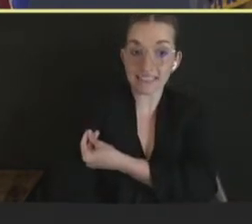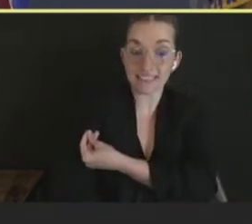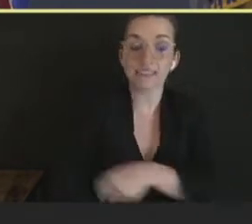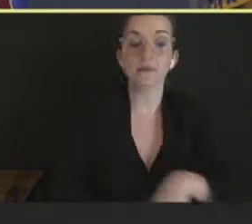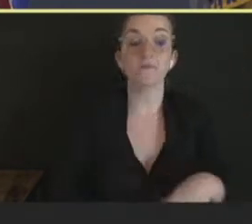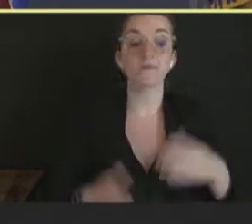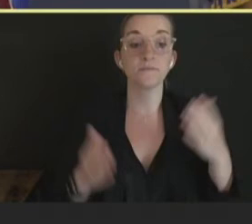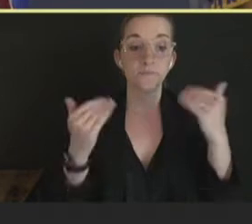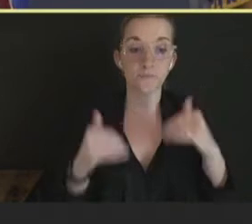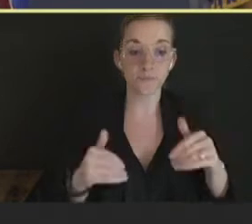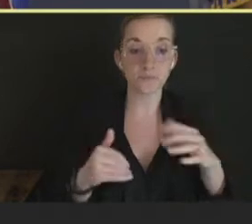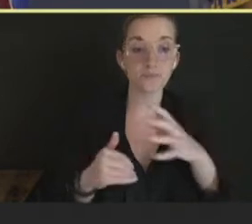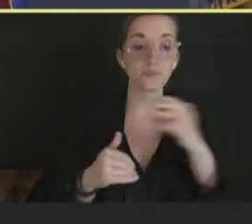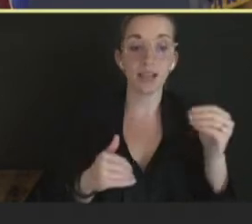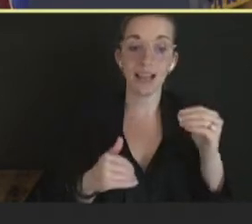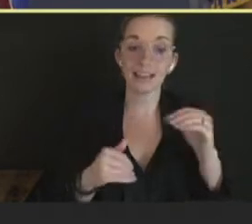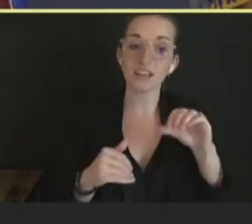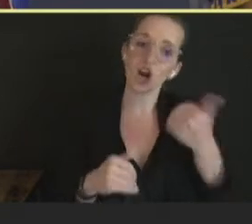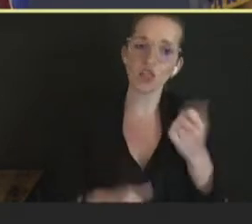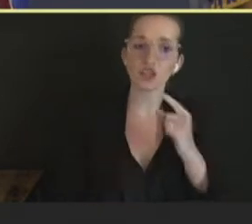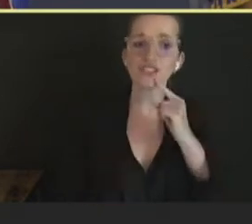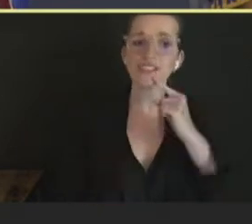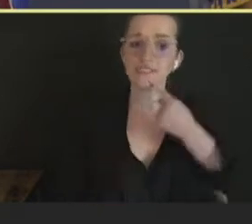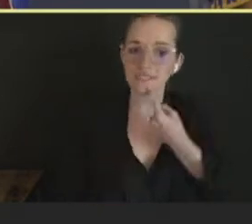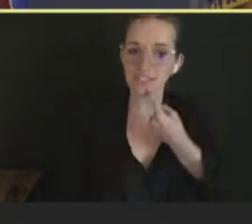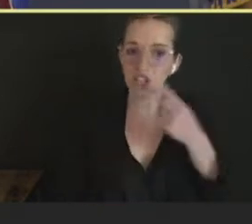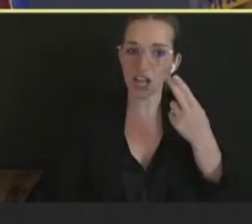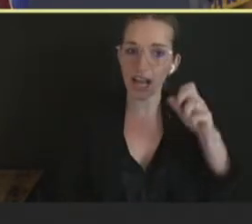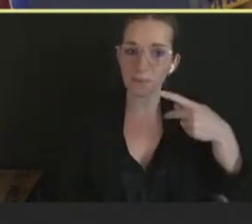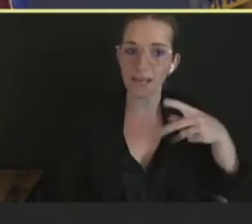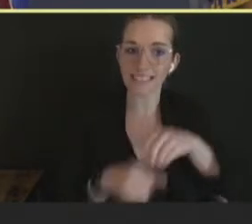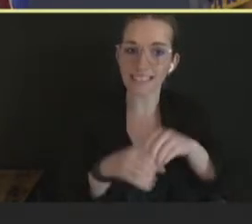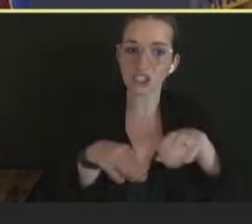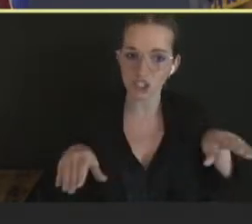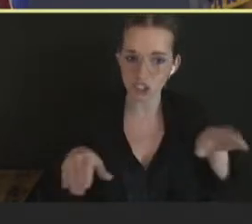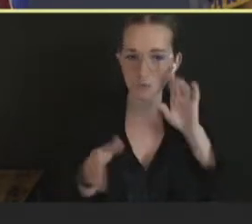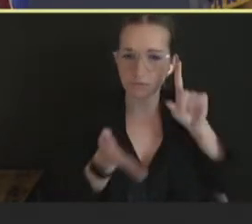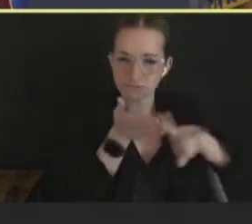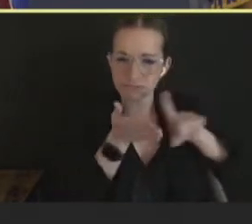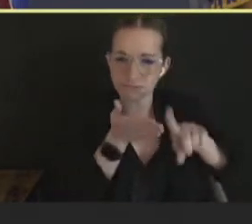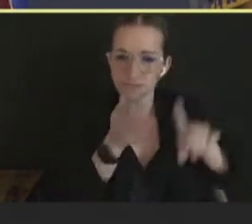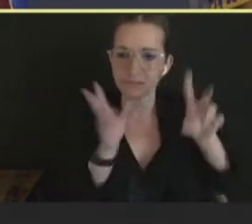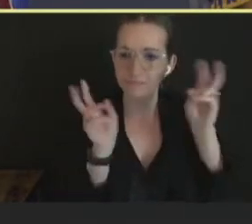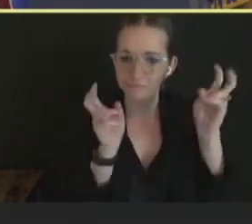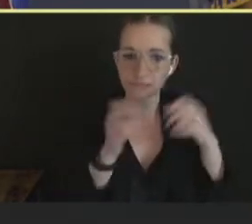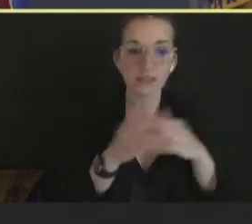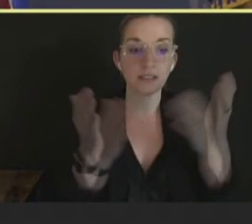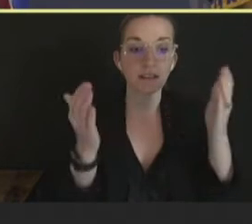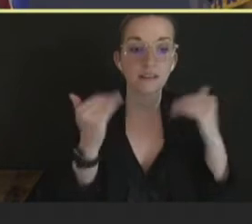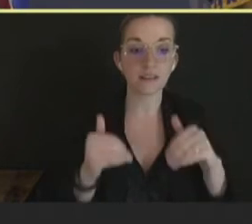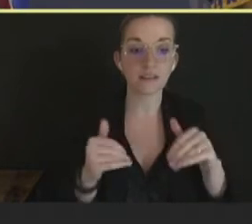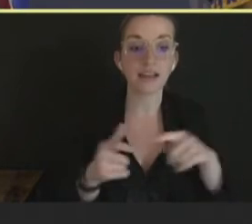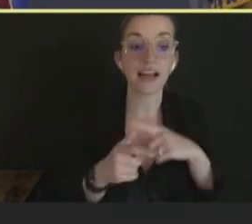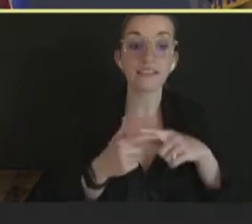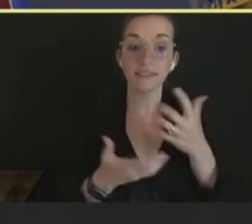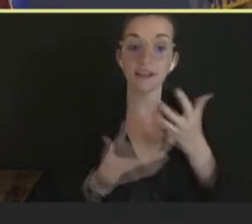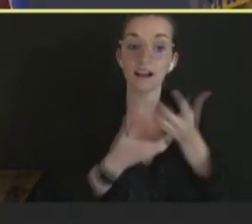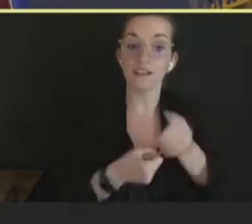investigation of severe hepatitis in children. We'll also discuss updates from the Vaccine Confidence Subcommittee and hear public